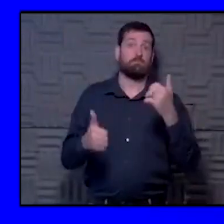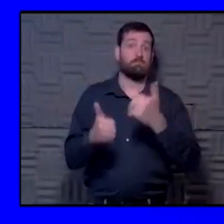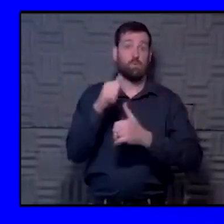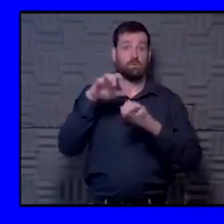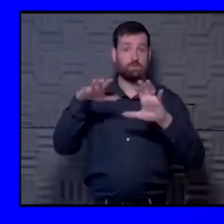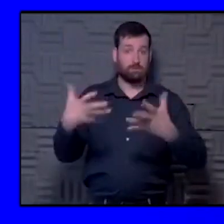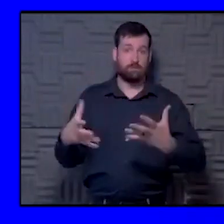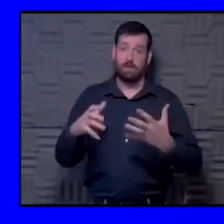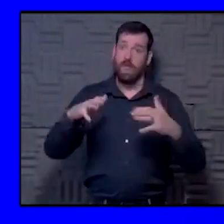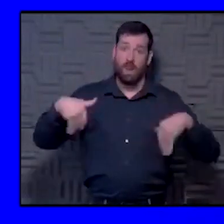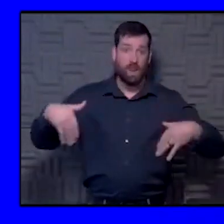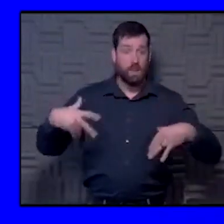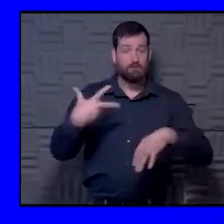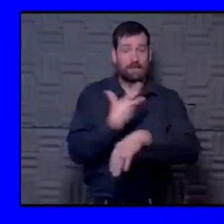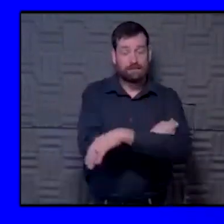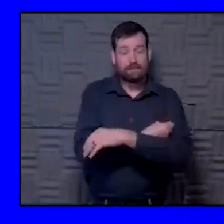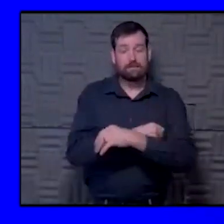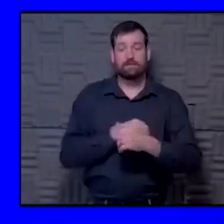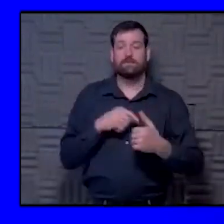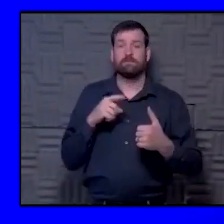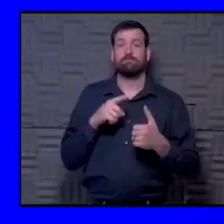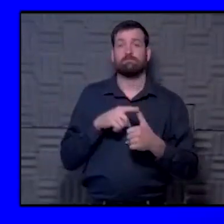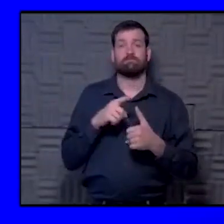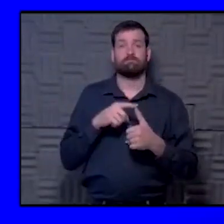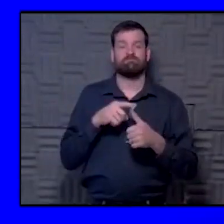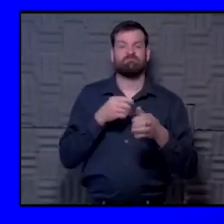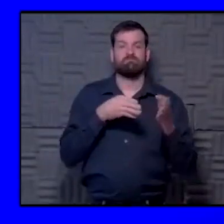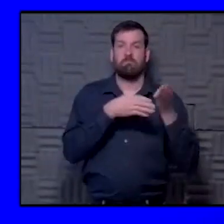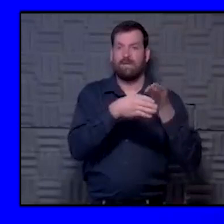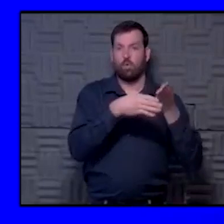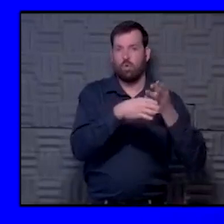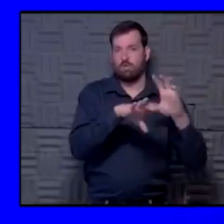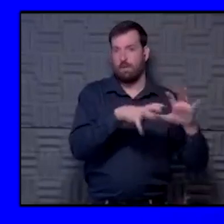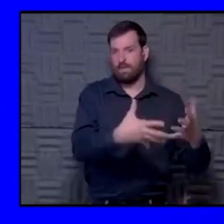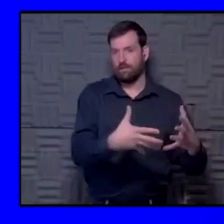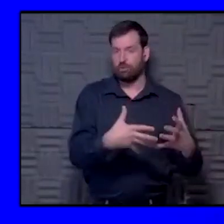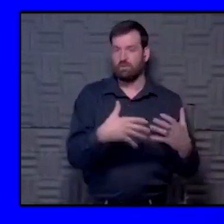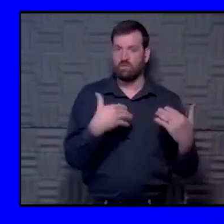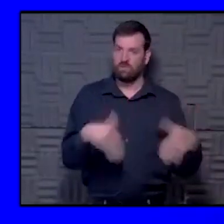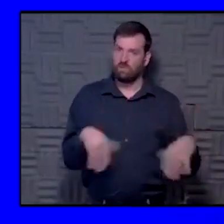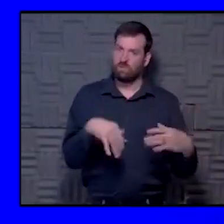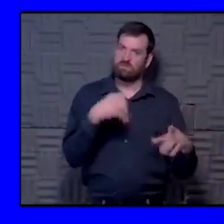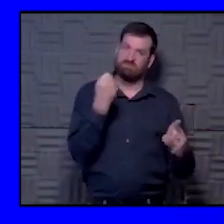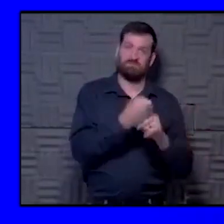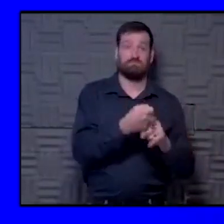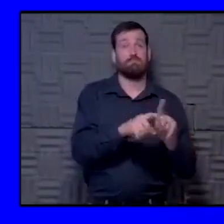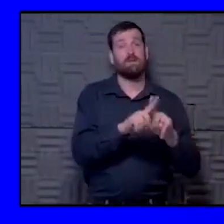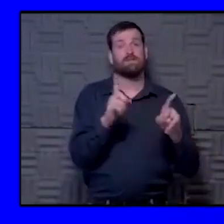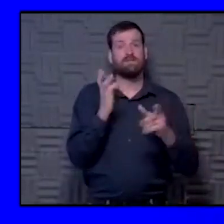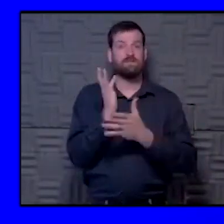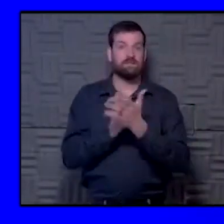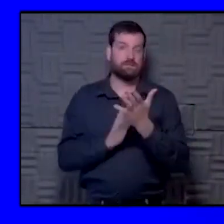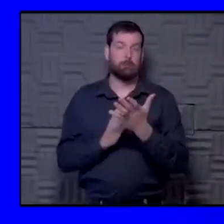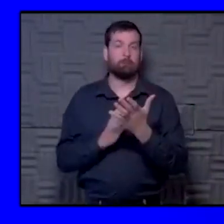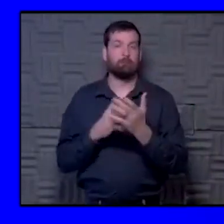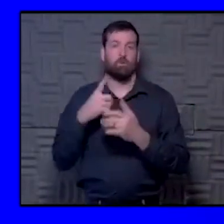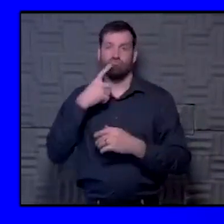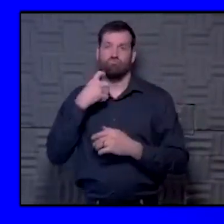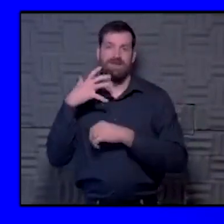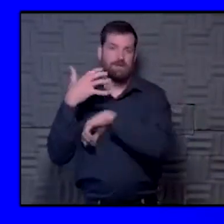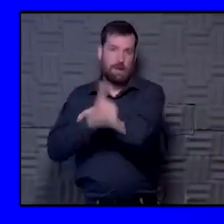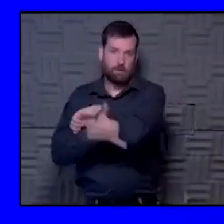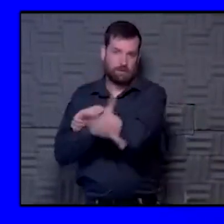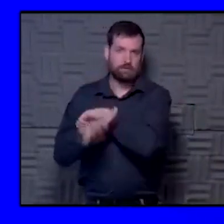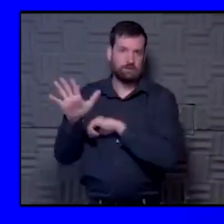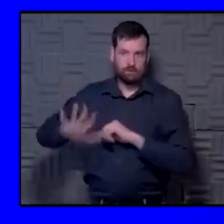are the minority populations, which have been hit so hard, but also some of those red counties, just